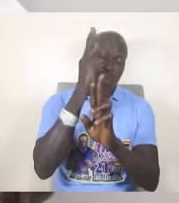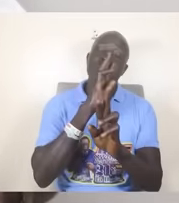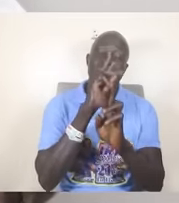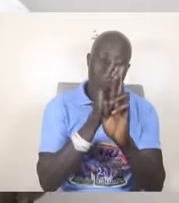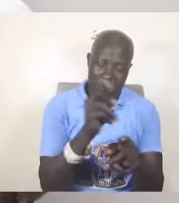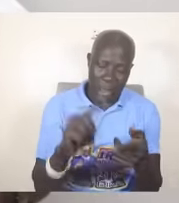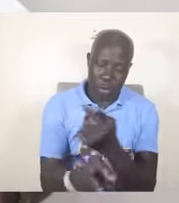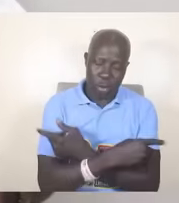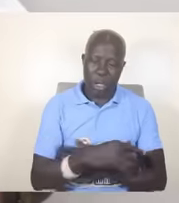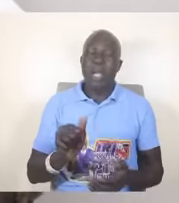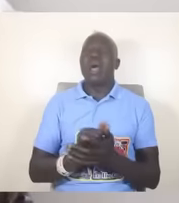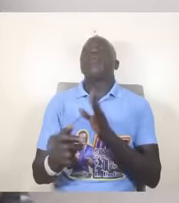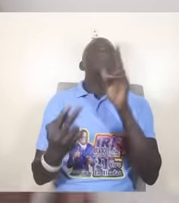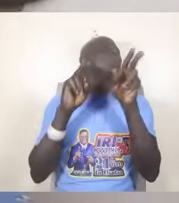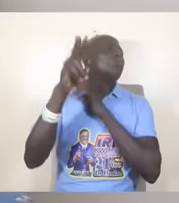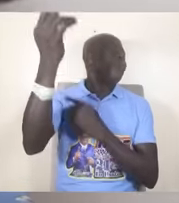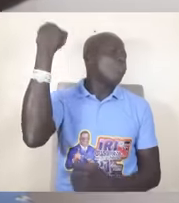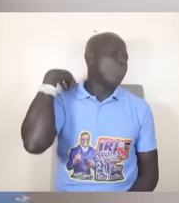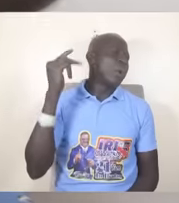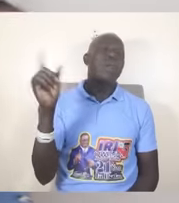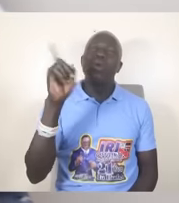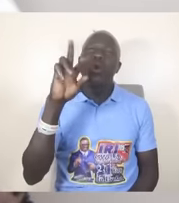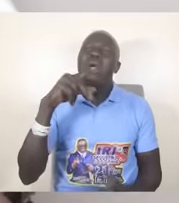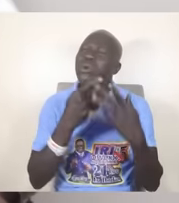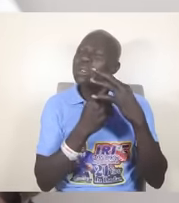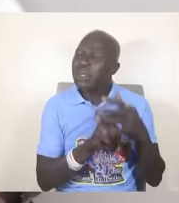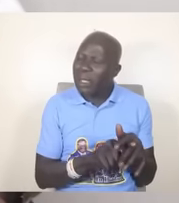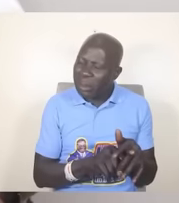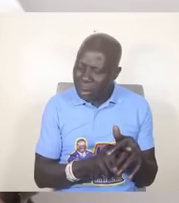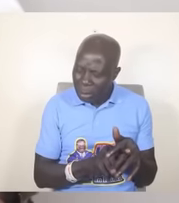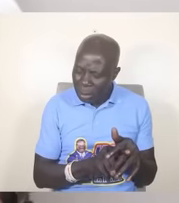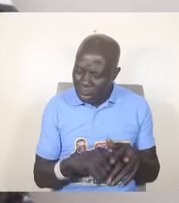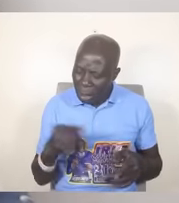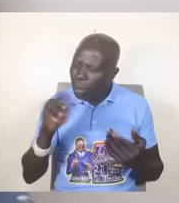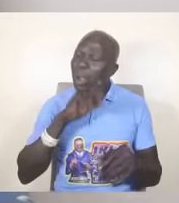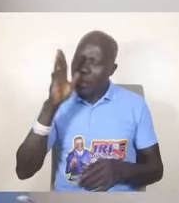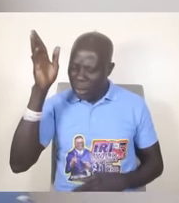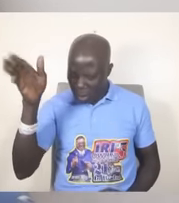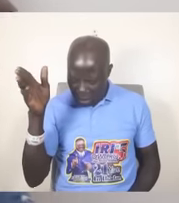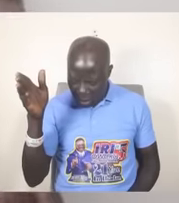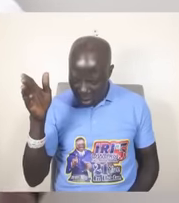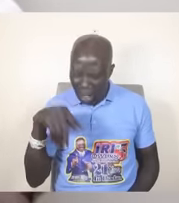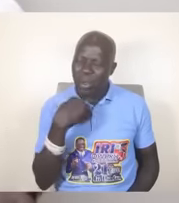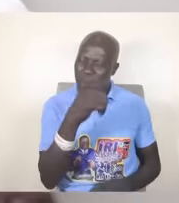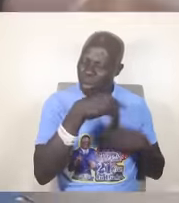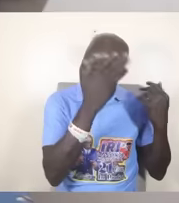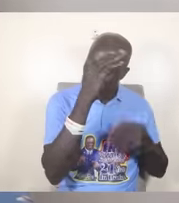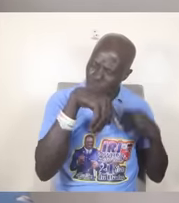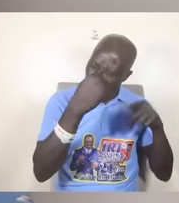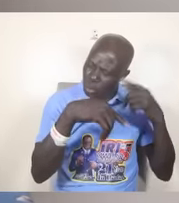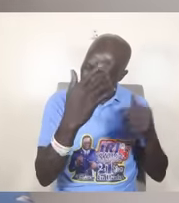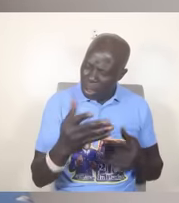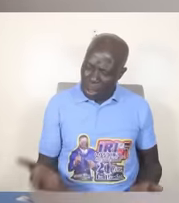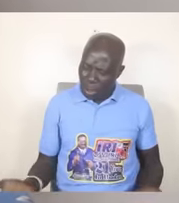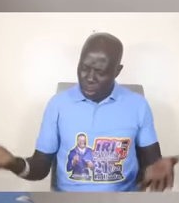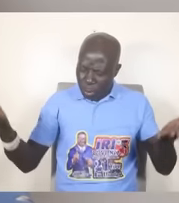be answered today. Mo fe ko boju wa yi. I want to look back. Wo bi to ti be. Look at where you started. Wo bi to ba de. Look at where you are. Wo de wo bi to lo. And look at where you are.